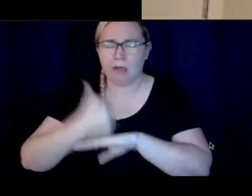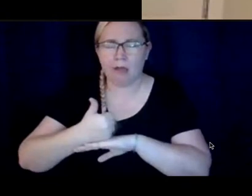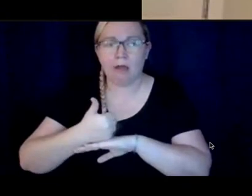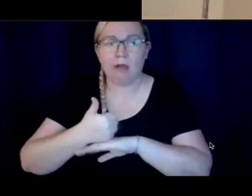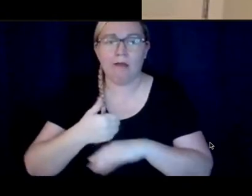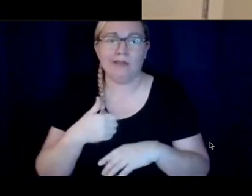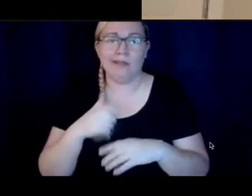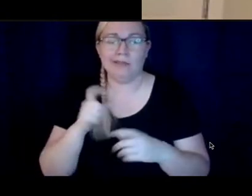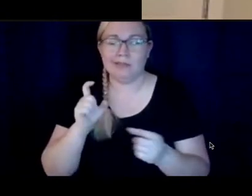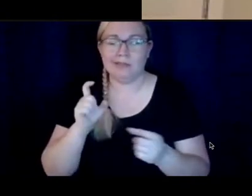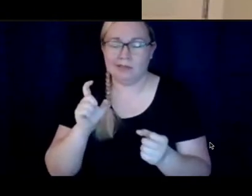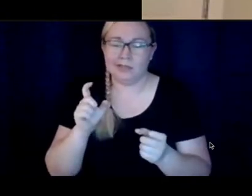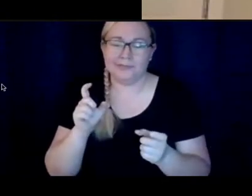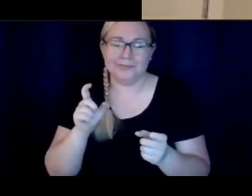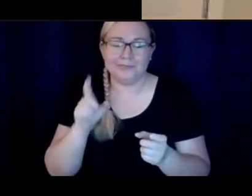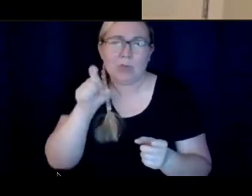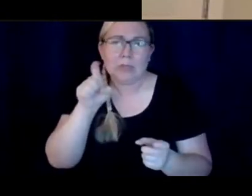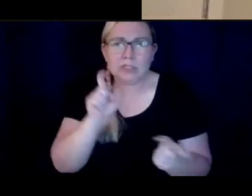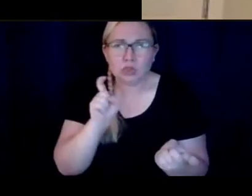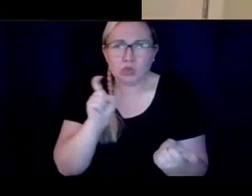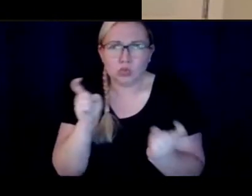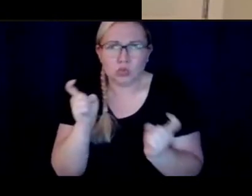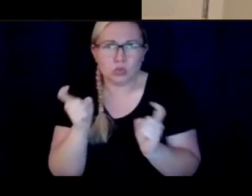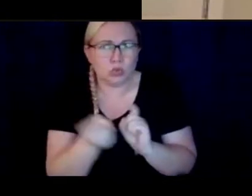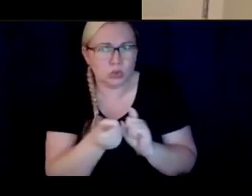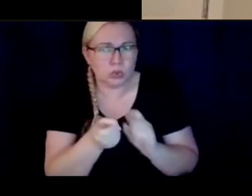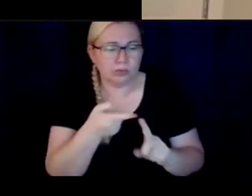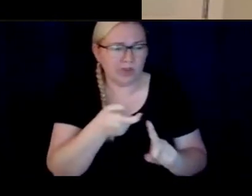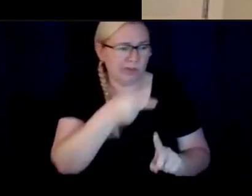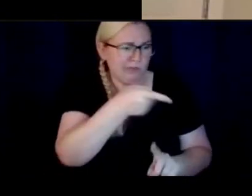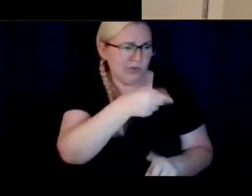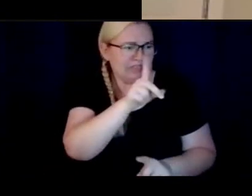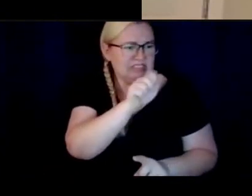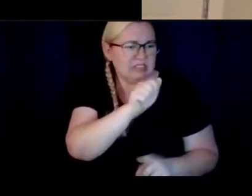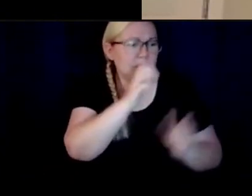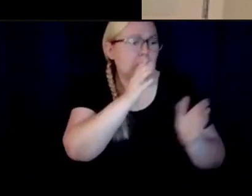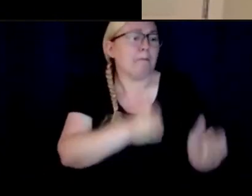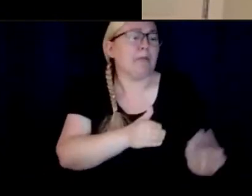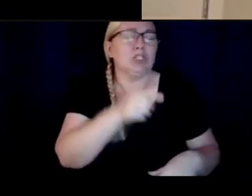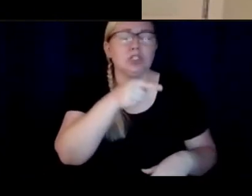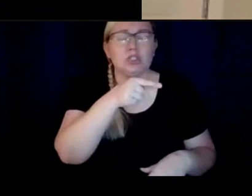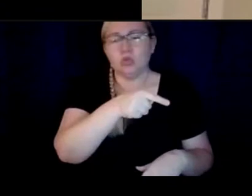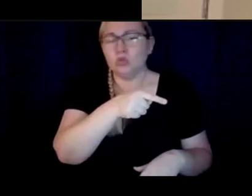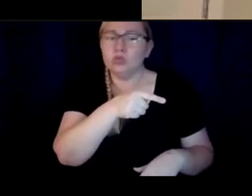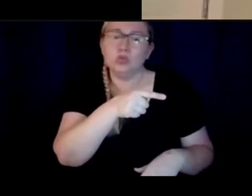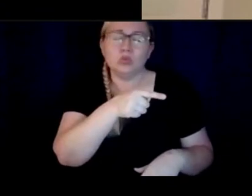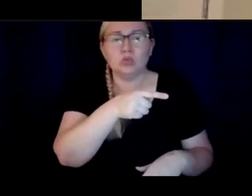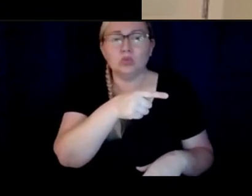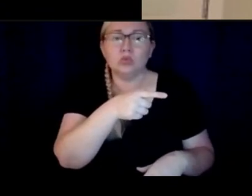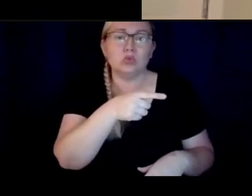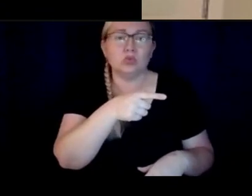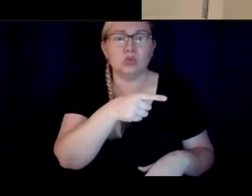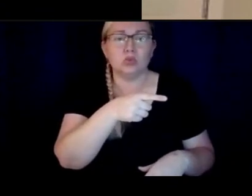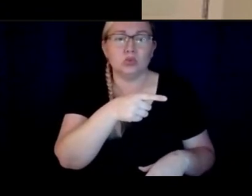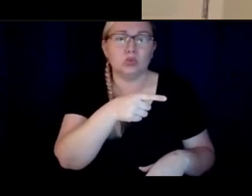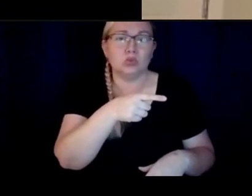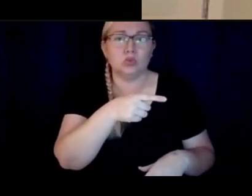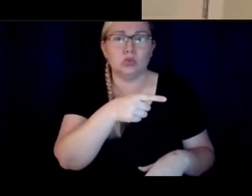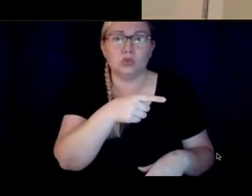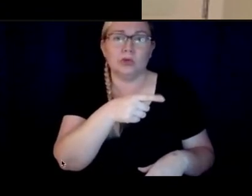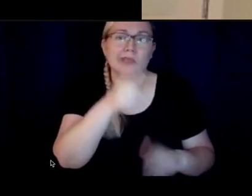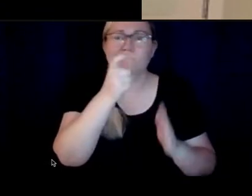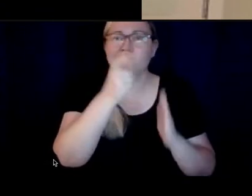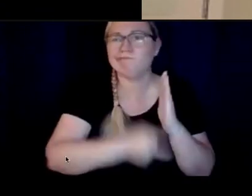it's a shift from, if you're a disabled person, that you are presumed to